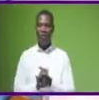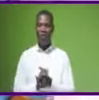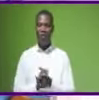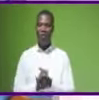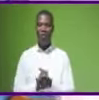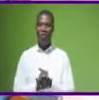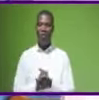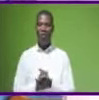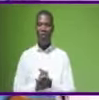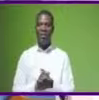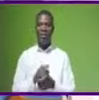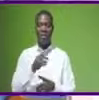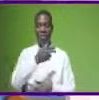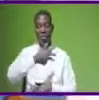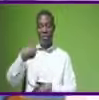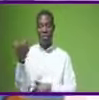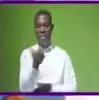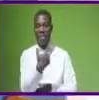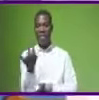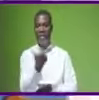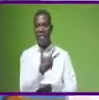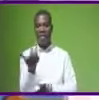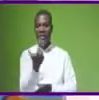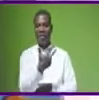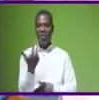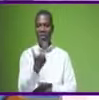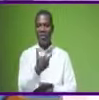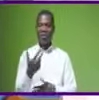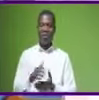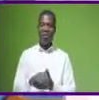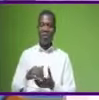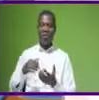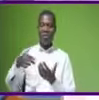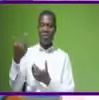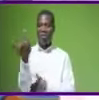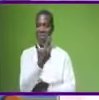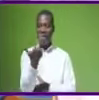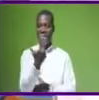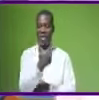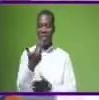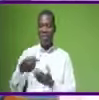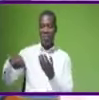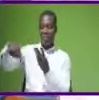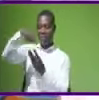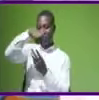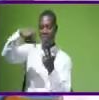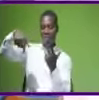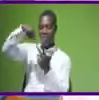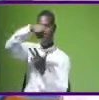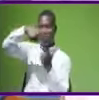Enti yemi and say ayabusia kasia pa. Amen. Yes.